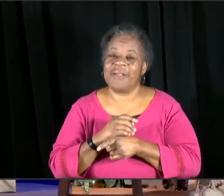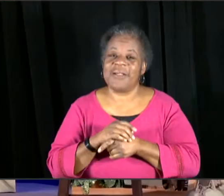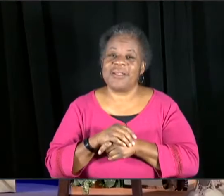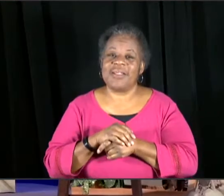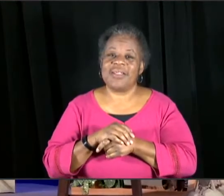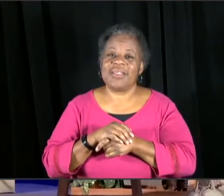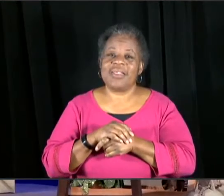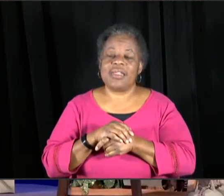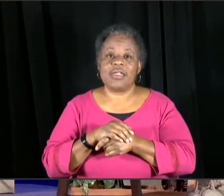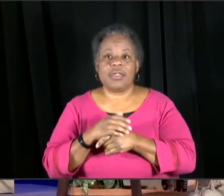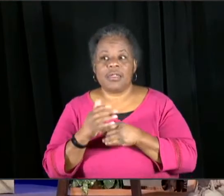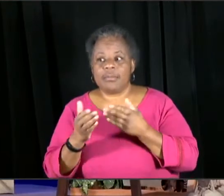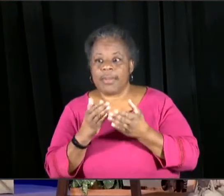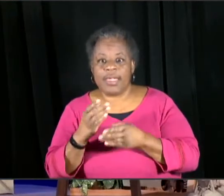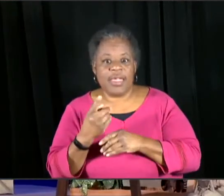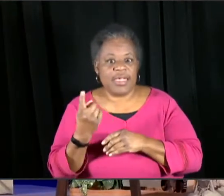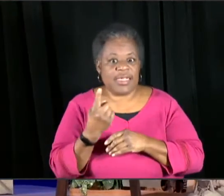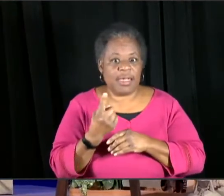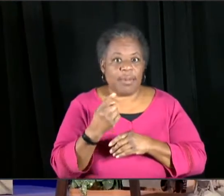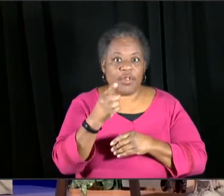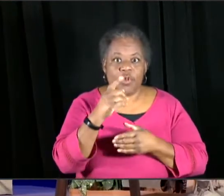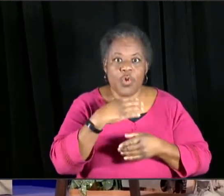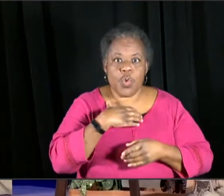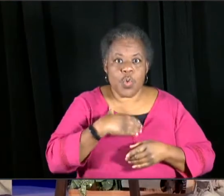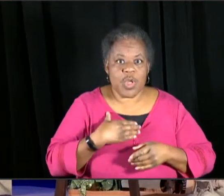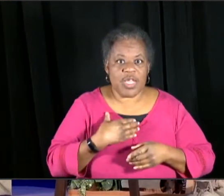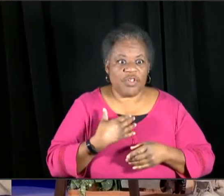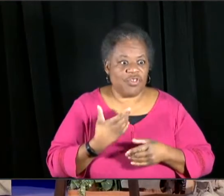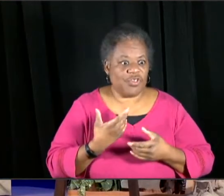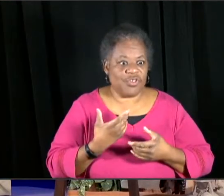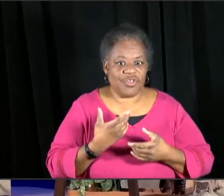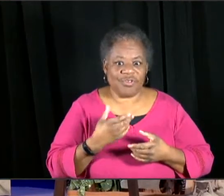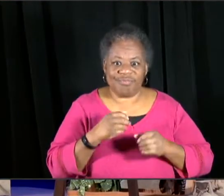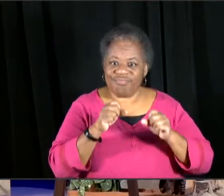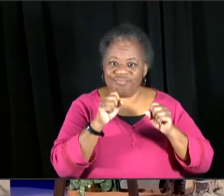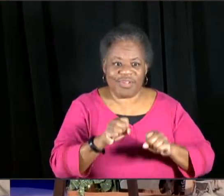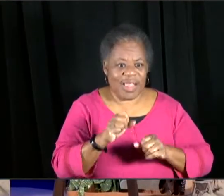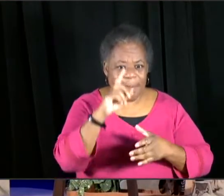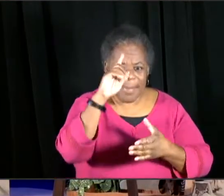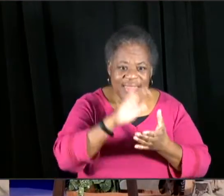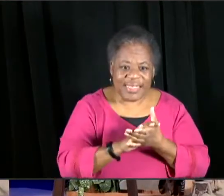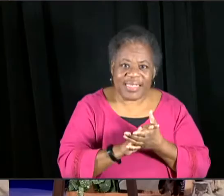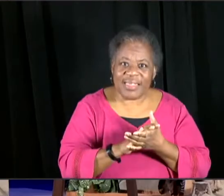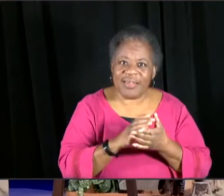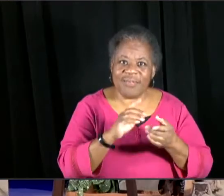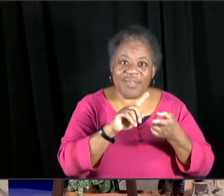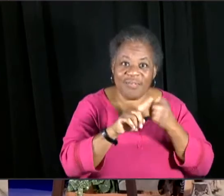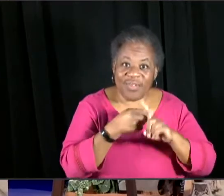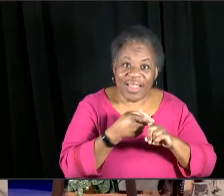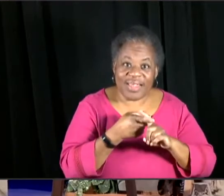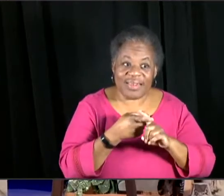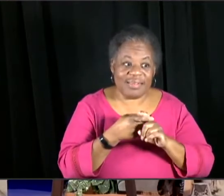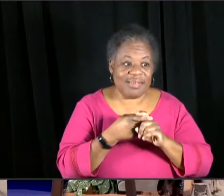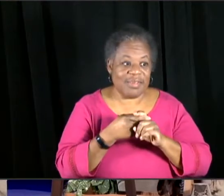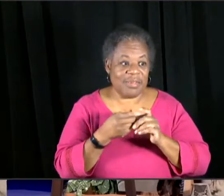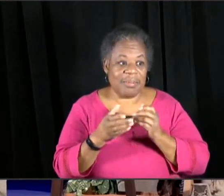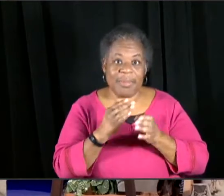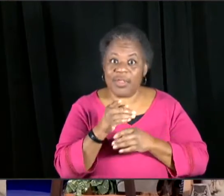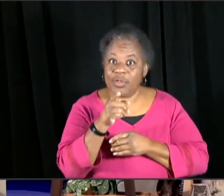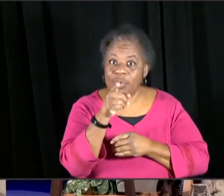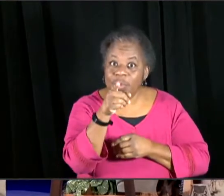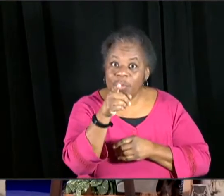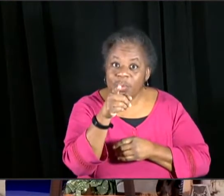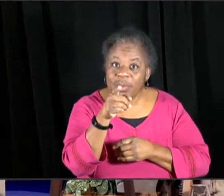Is there someone you wish could believe? Is it a friend? Is it you?